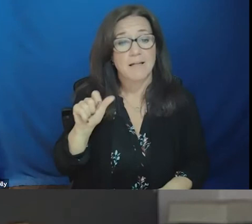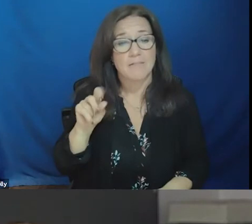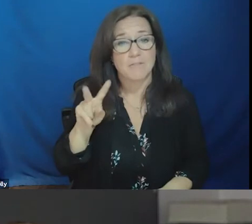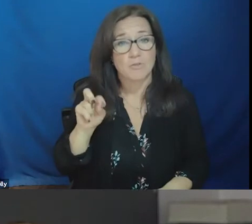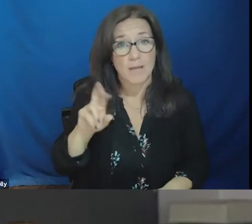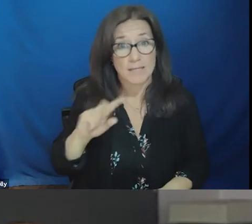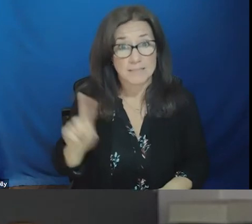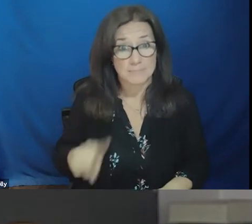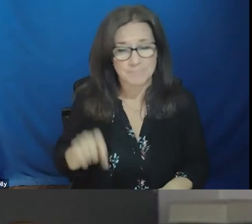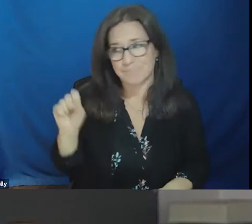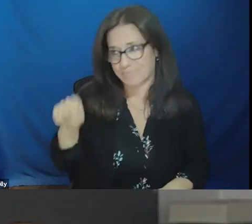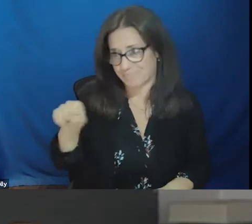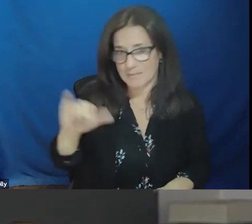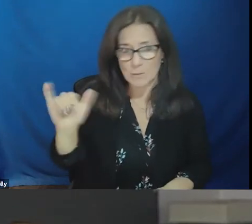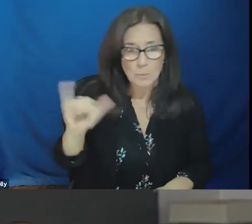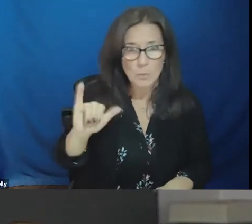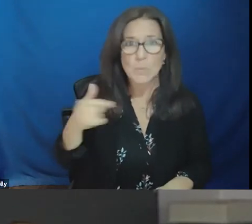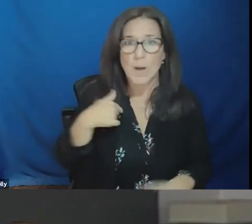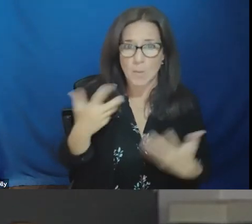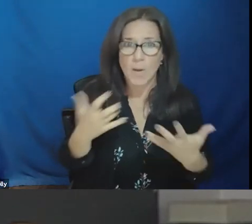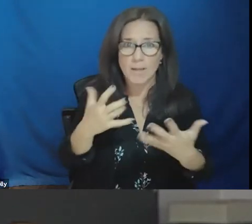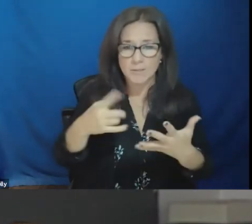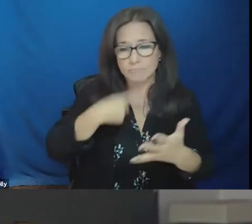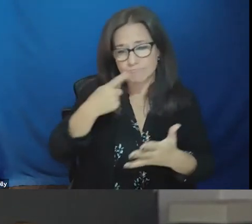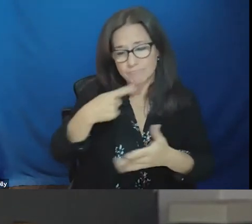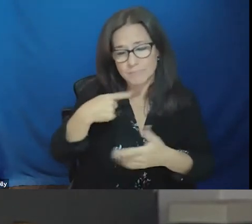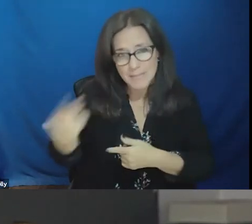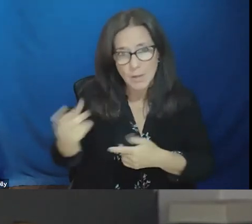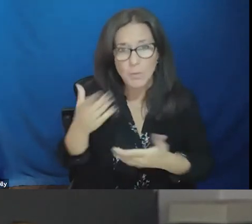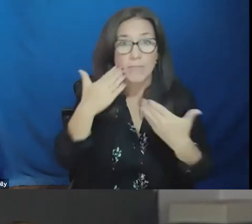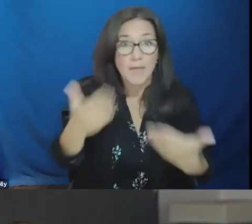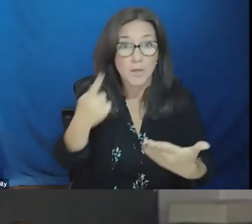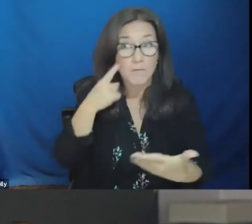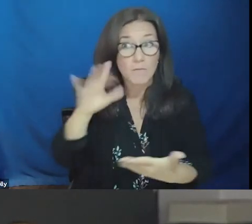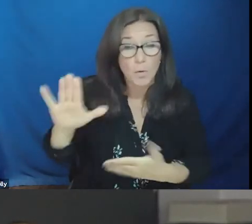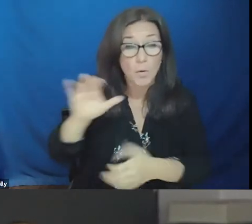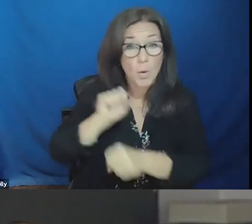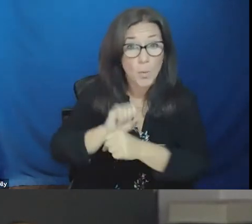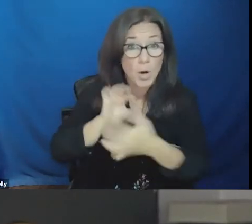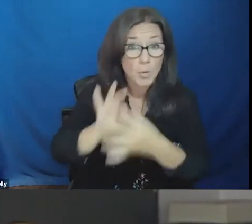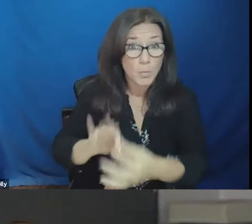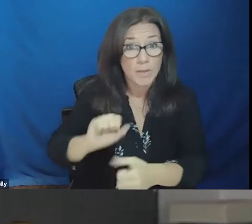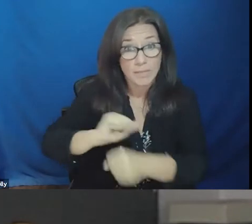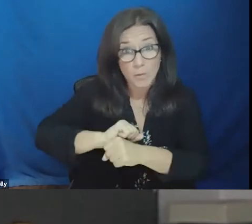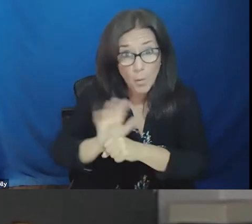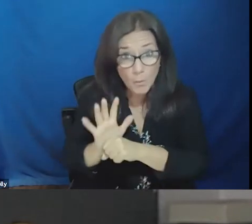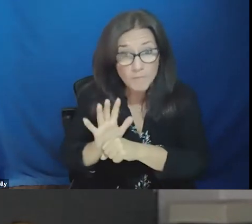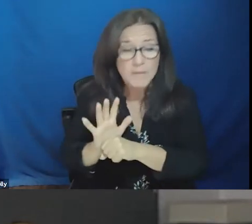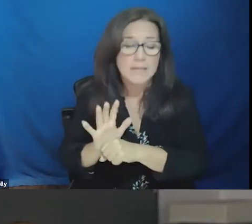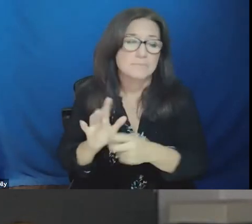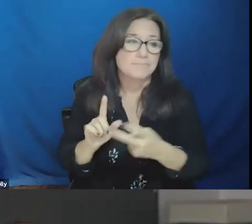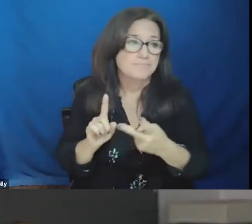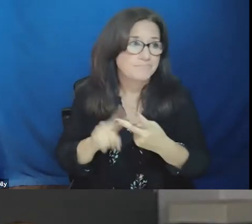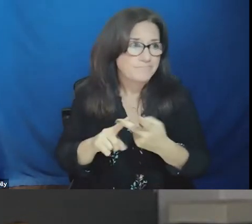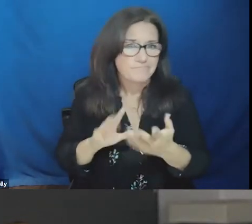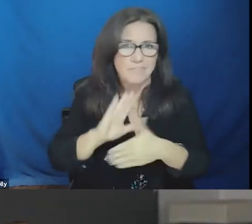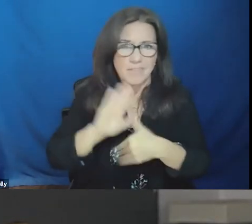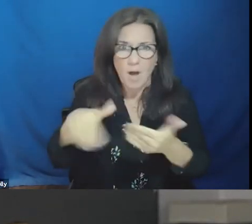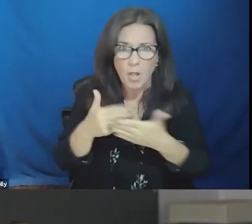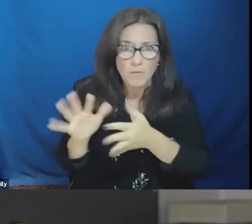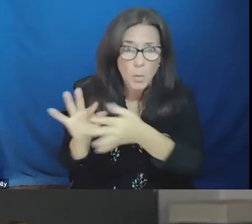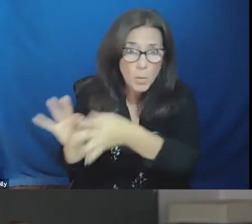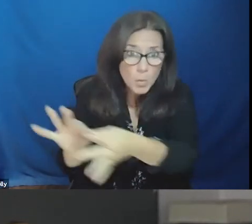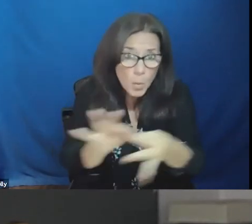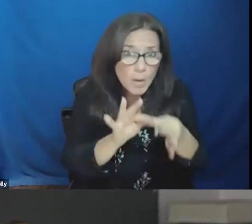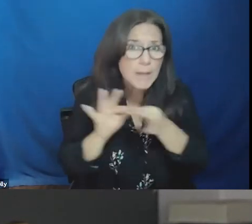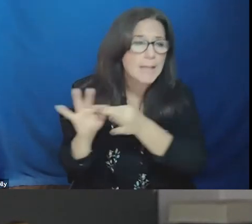I too want to say thank you for all your work relating to COVID and all the coordination and everything you've done. We really appreciate it.